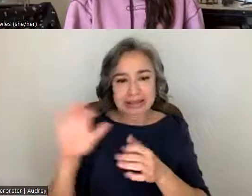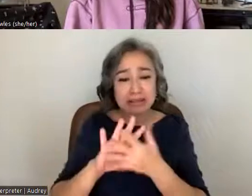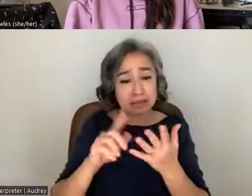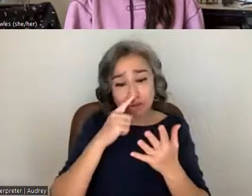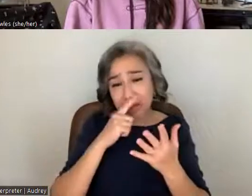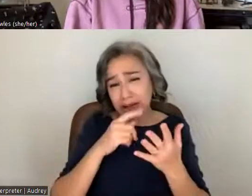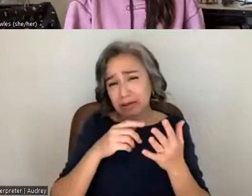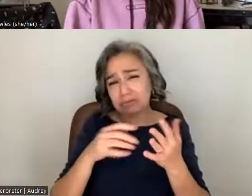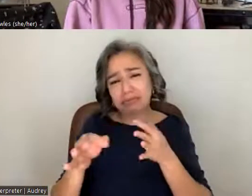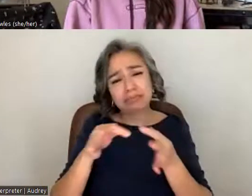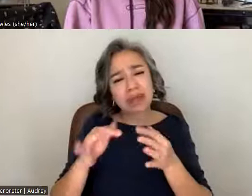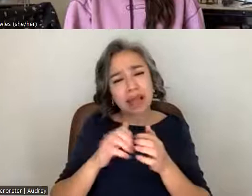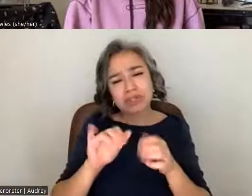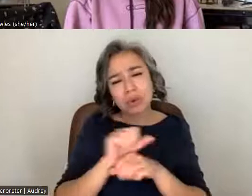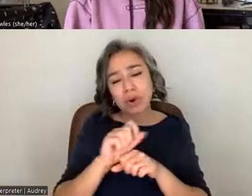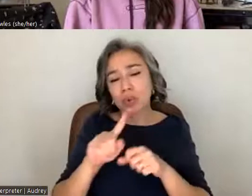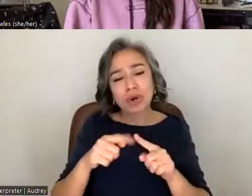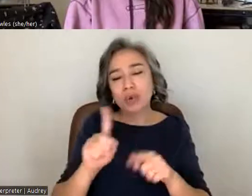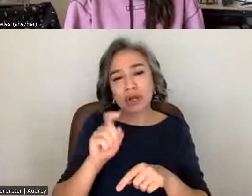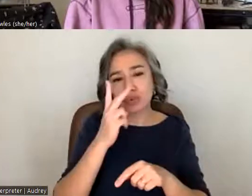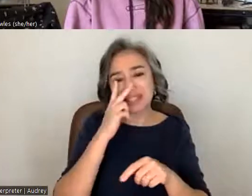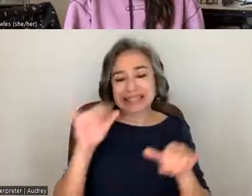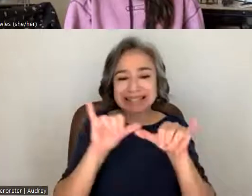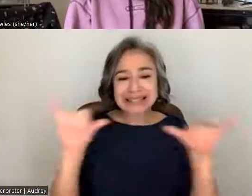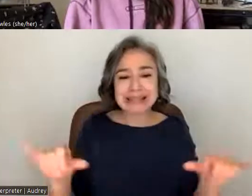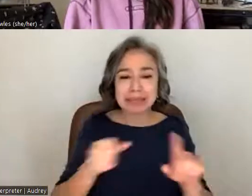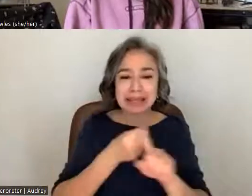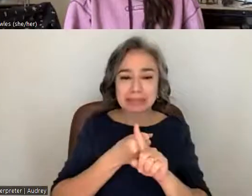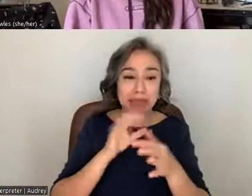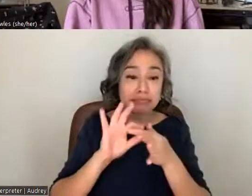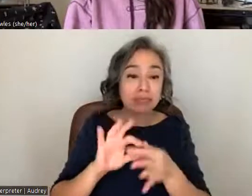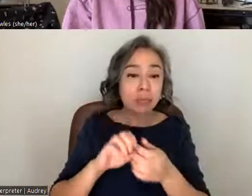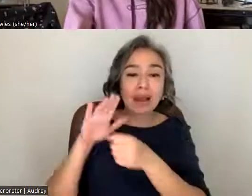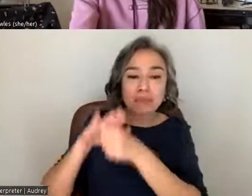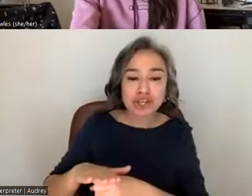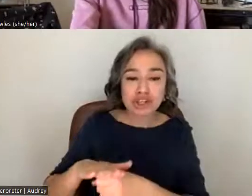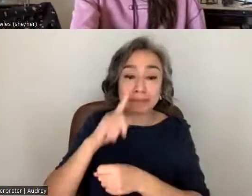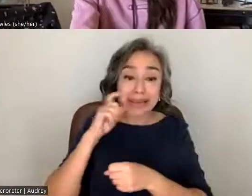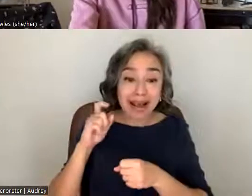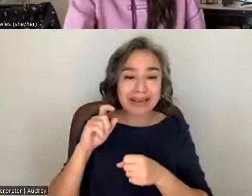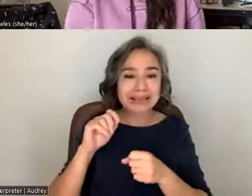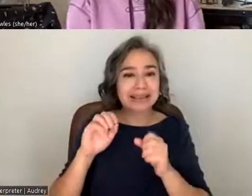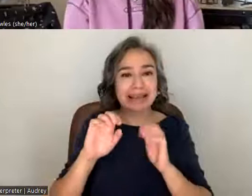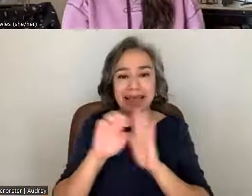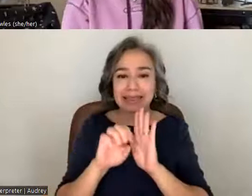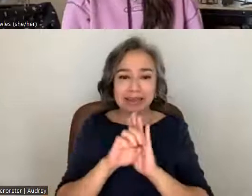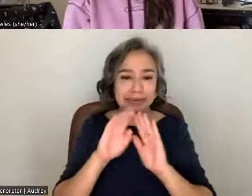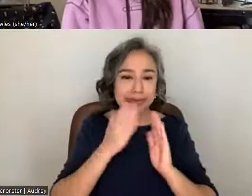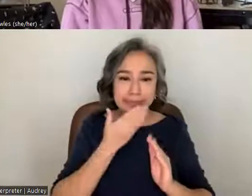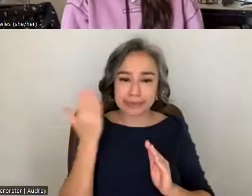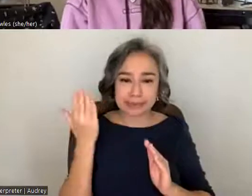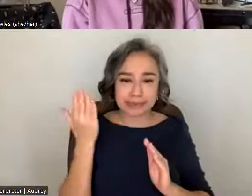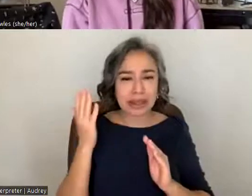or where do you see the sorts of systemic impacts with regards to oppression because of the lack of ethics, right? How might institutions might